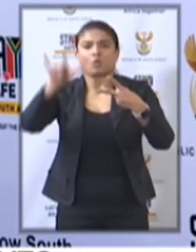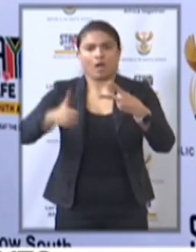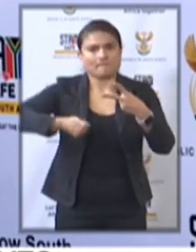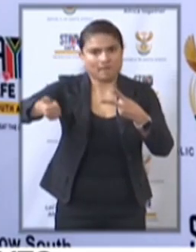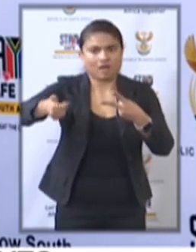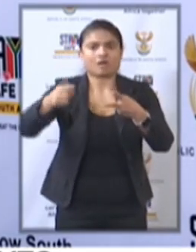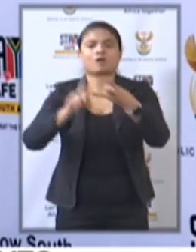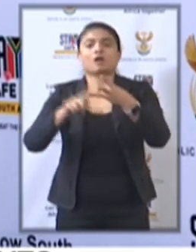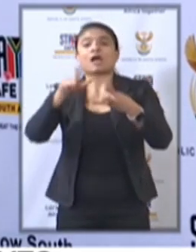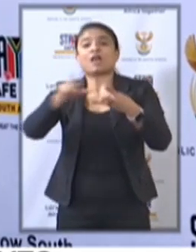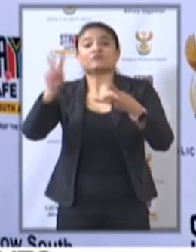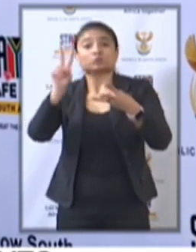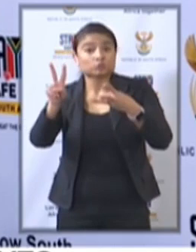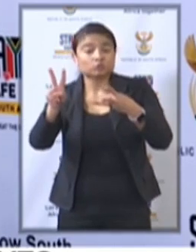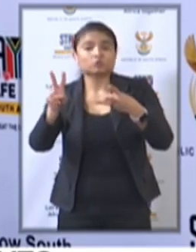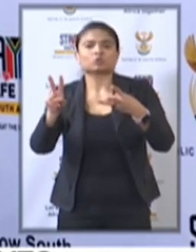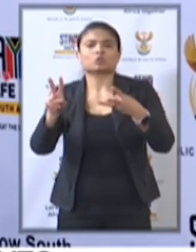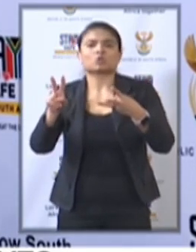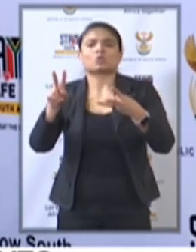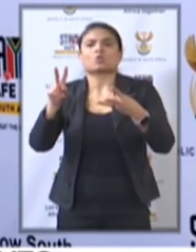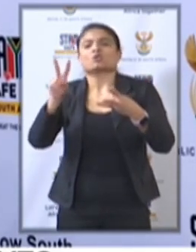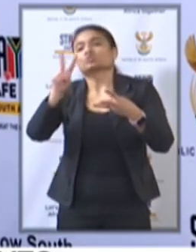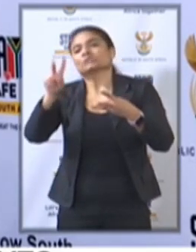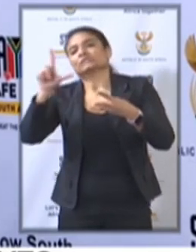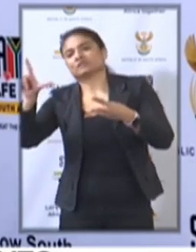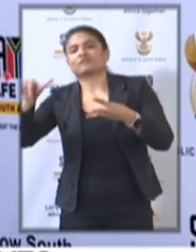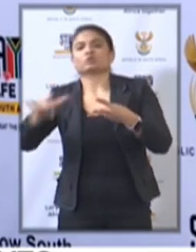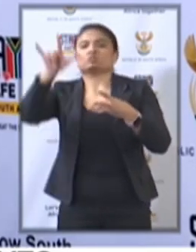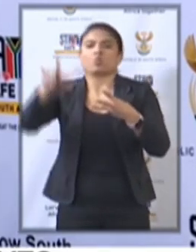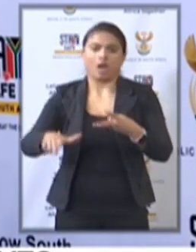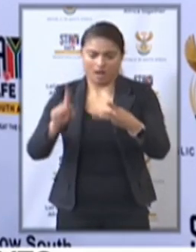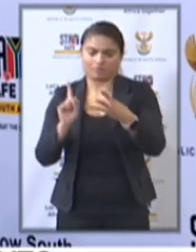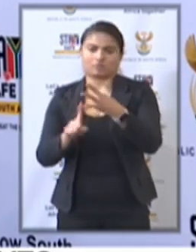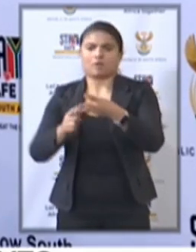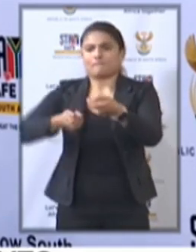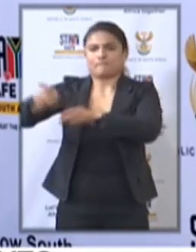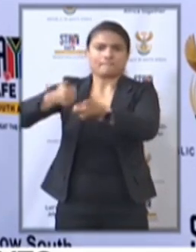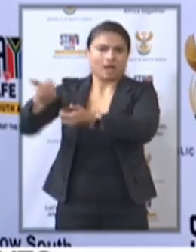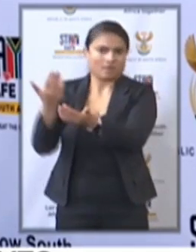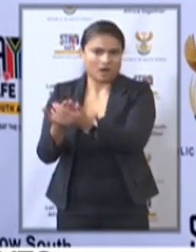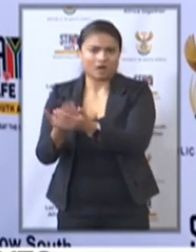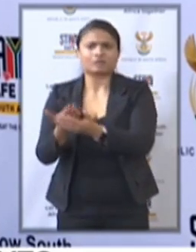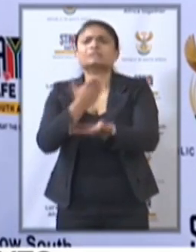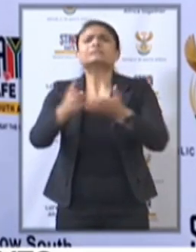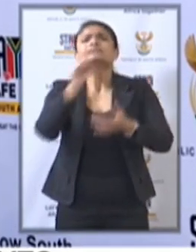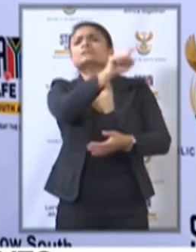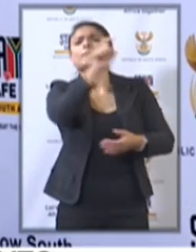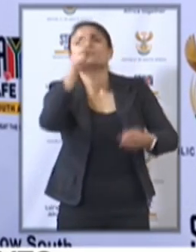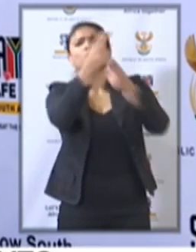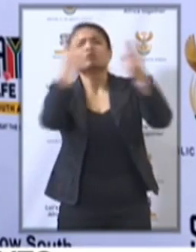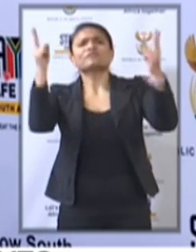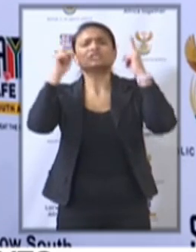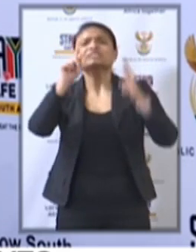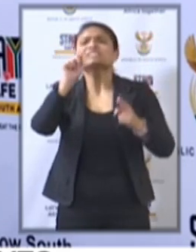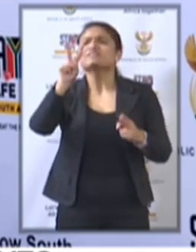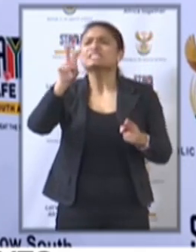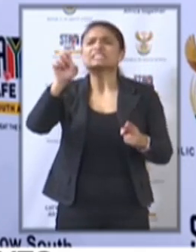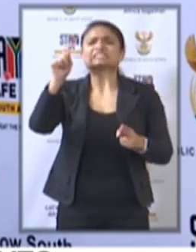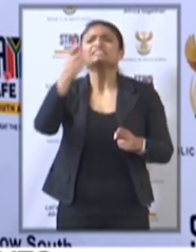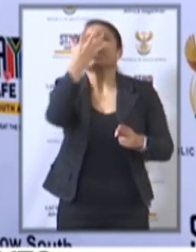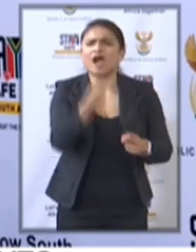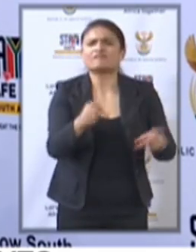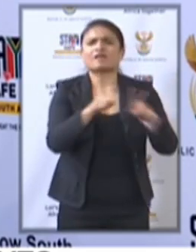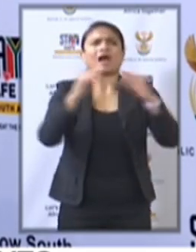2 on the 27th of July. Like the universities, TVET is using higher health and